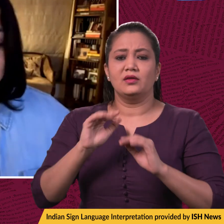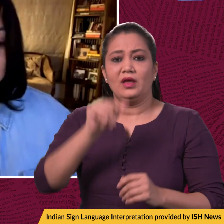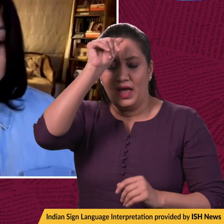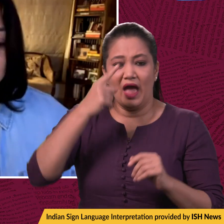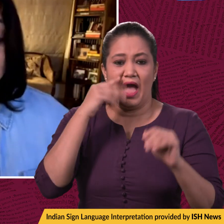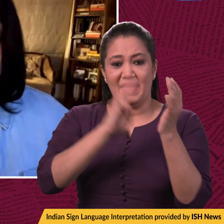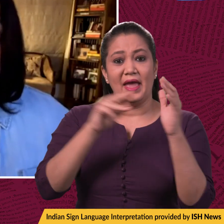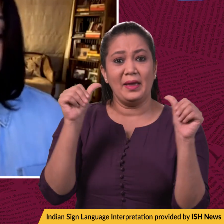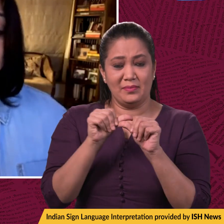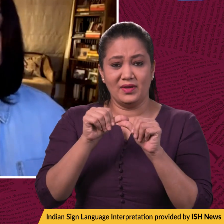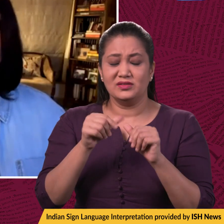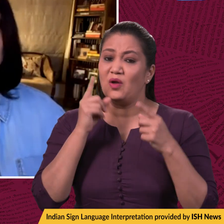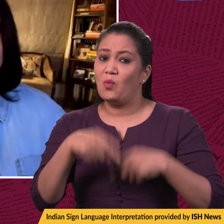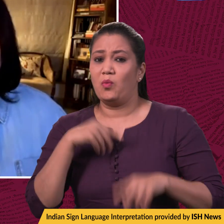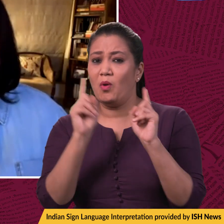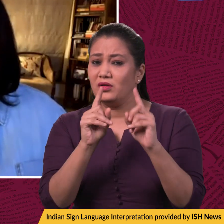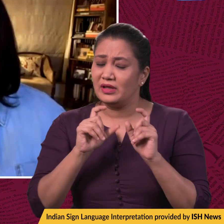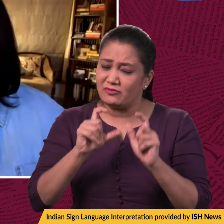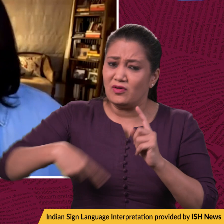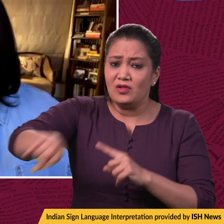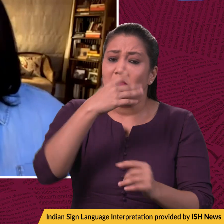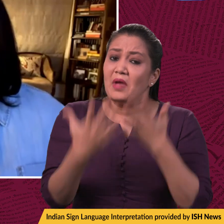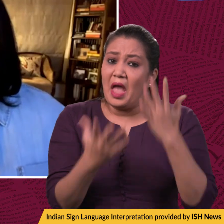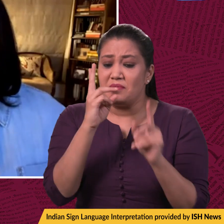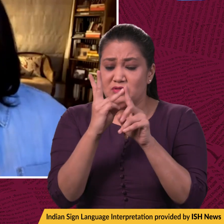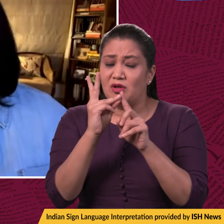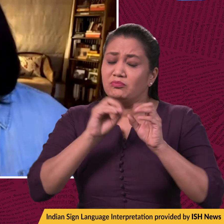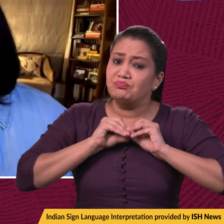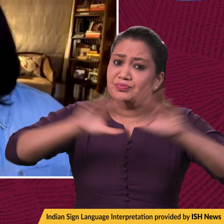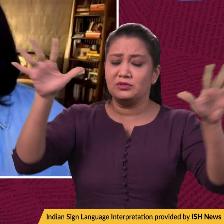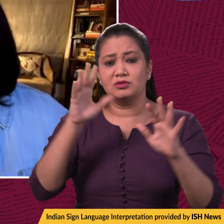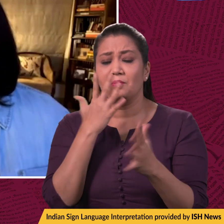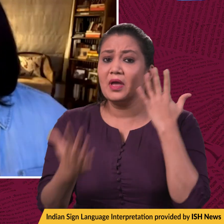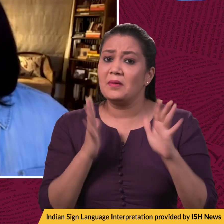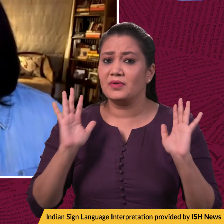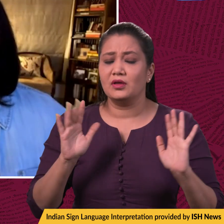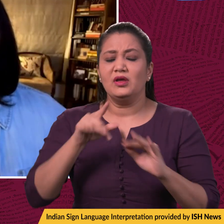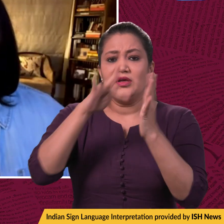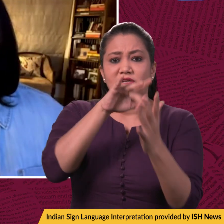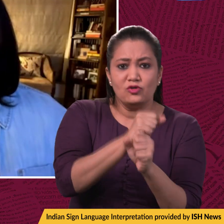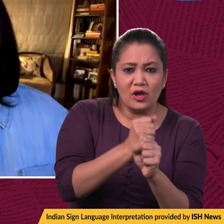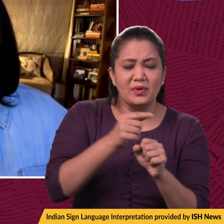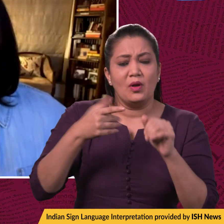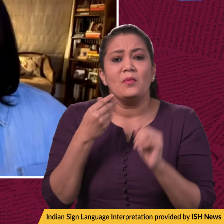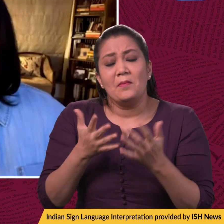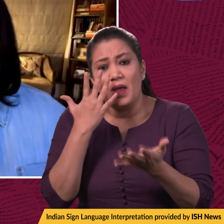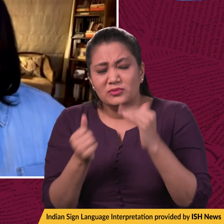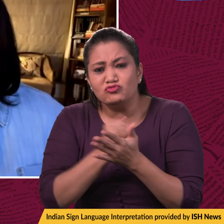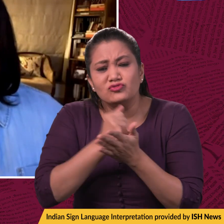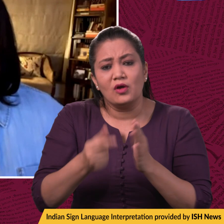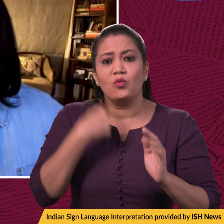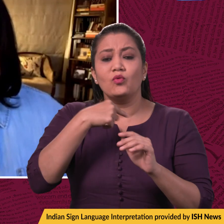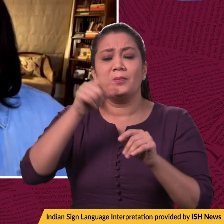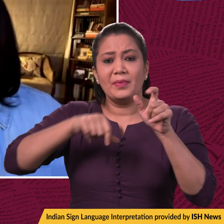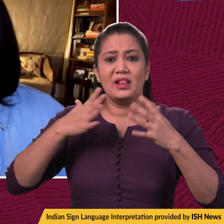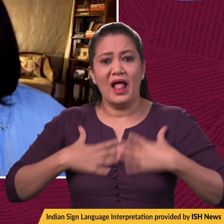Medical Association has warned that there could be another wave of COVID and has urged the central government to provide booster shots to those